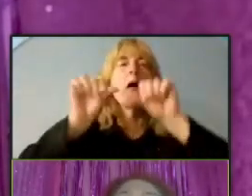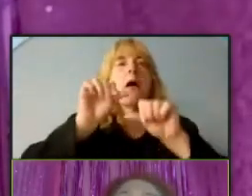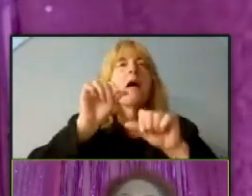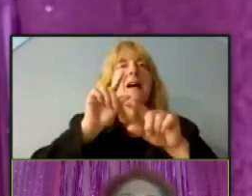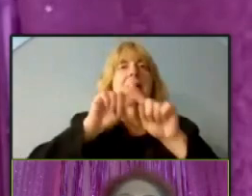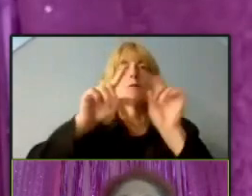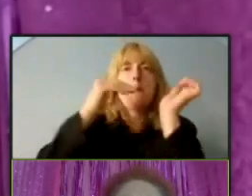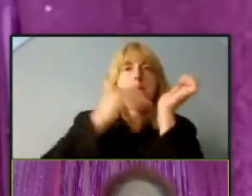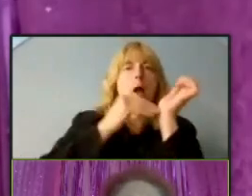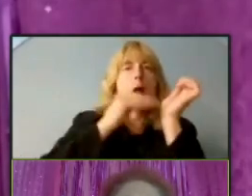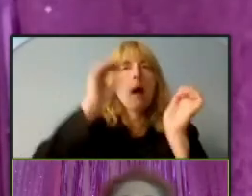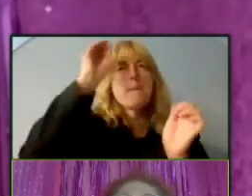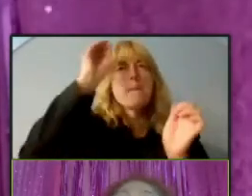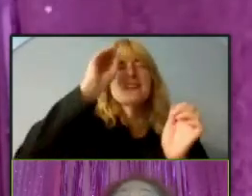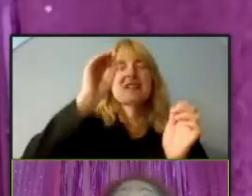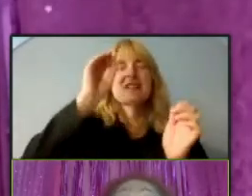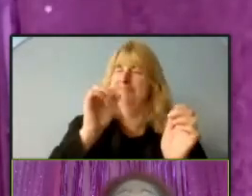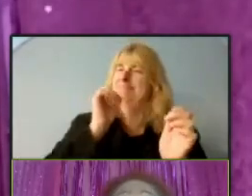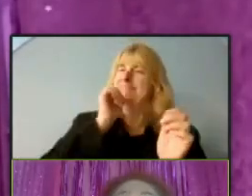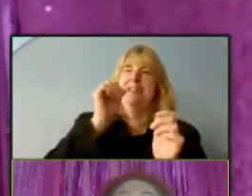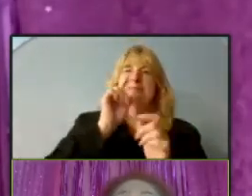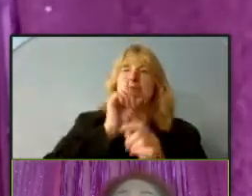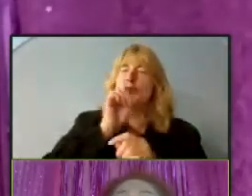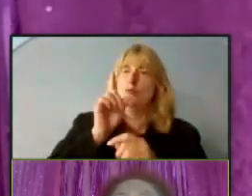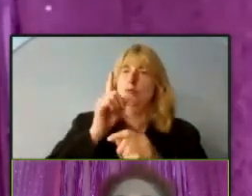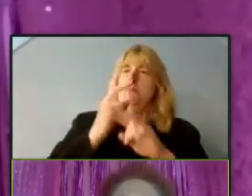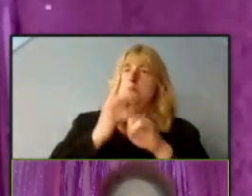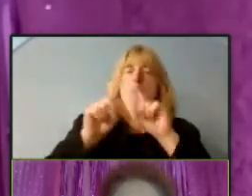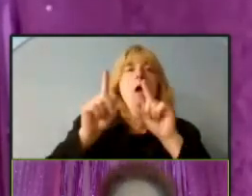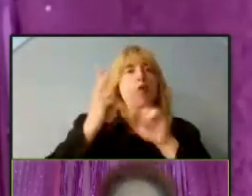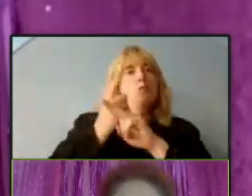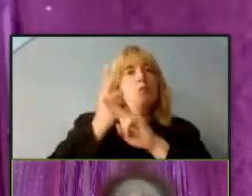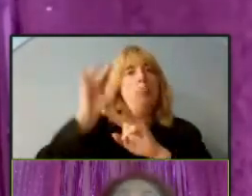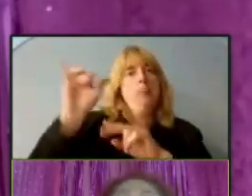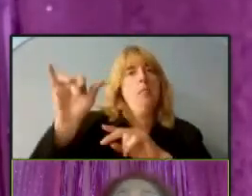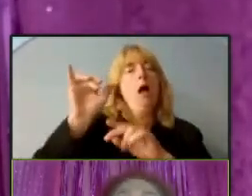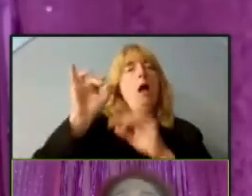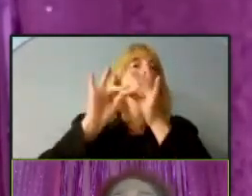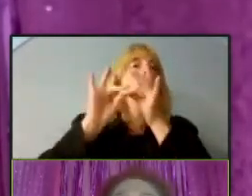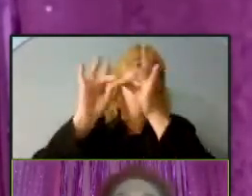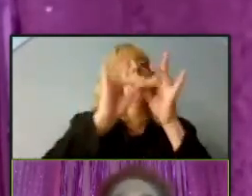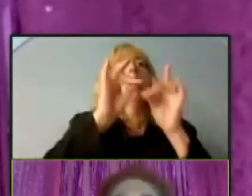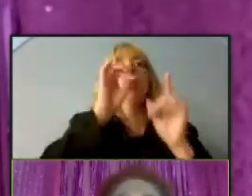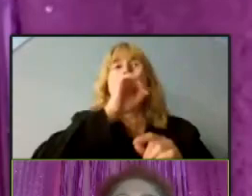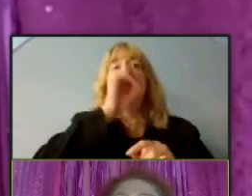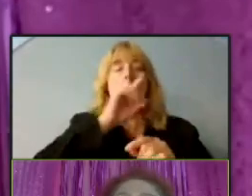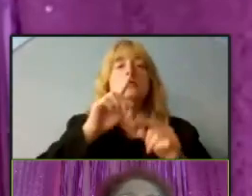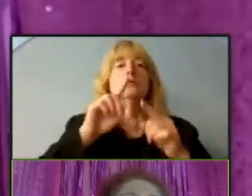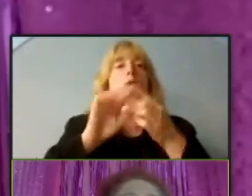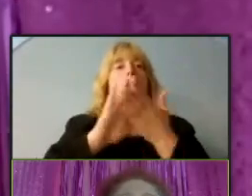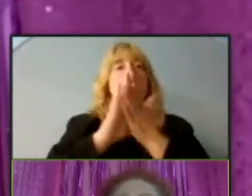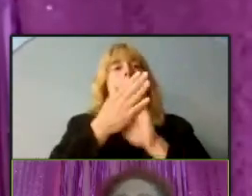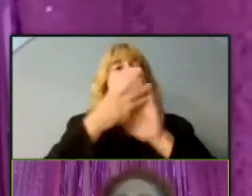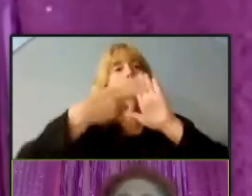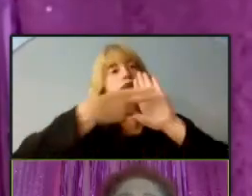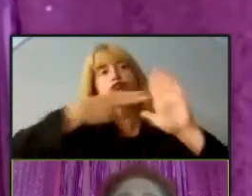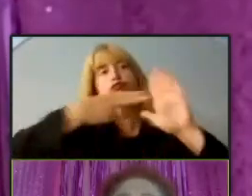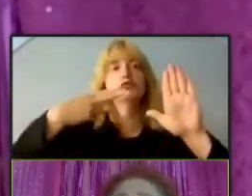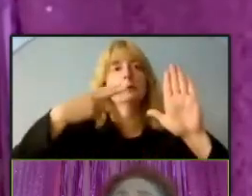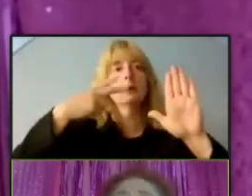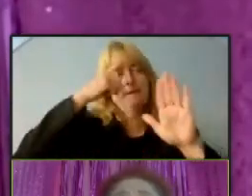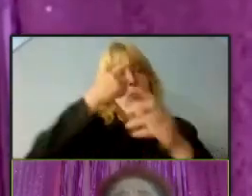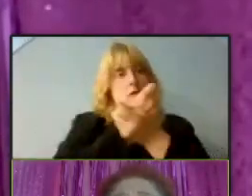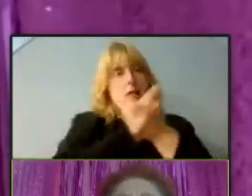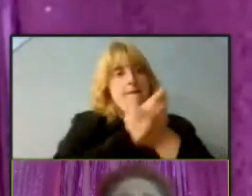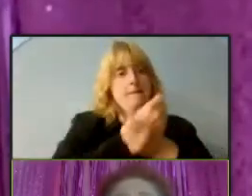used to justify slavery and ultimately solidify these labels. Black skin became synonymous with